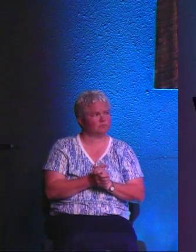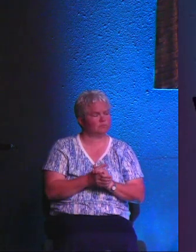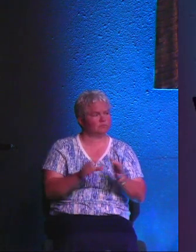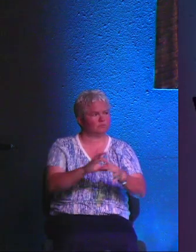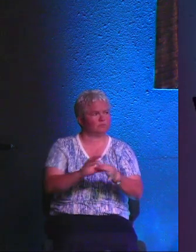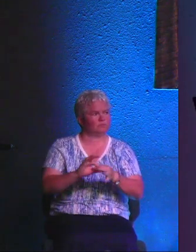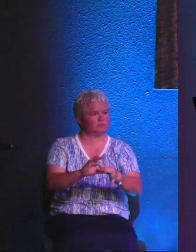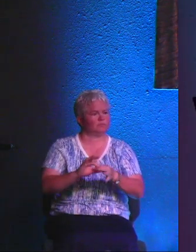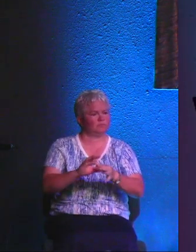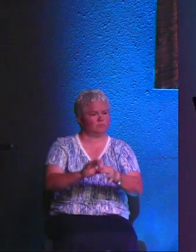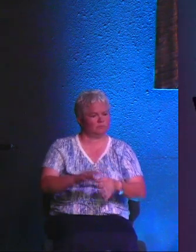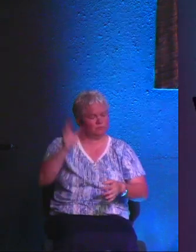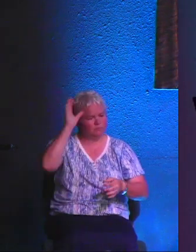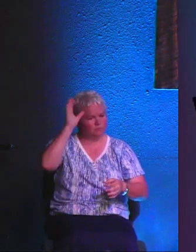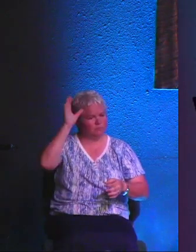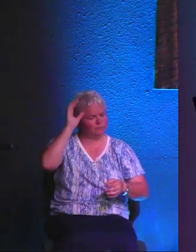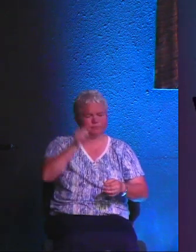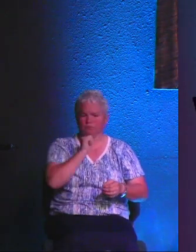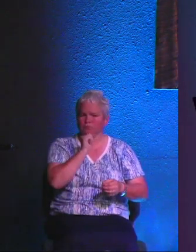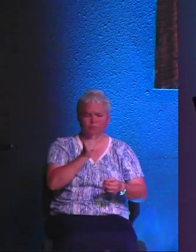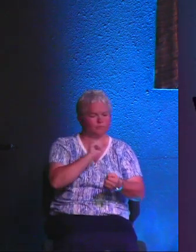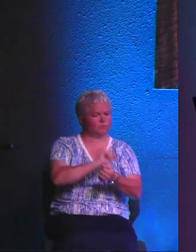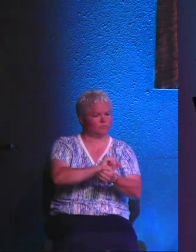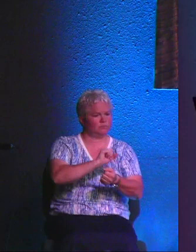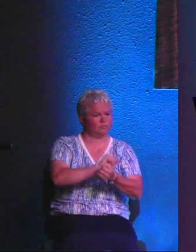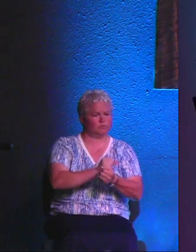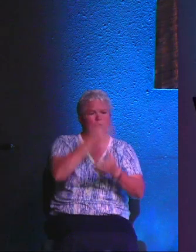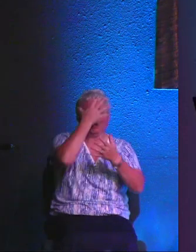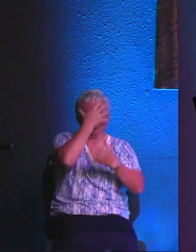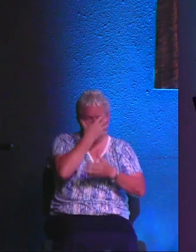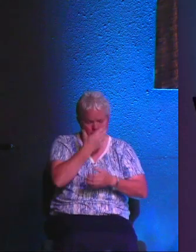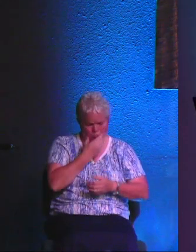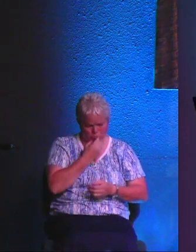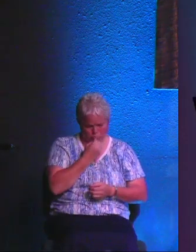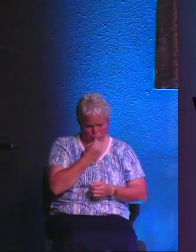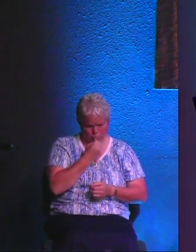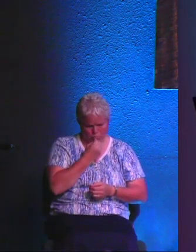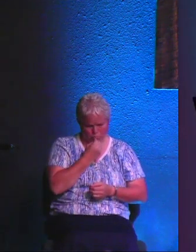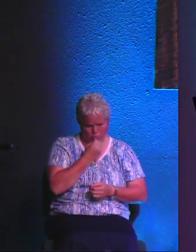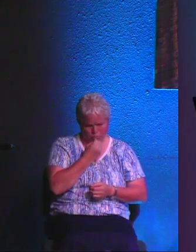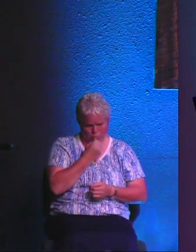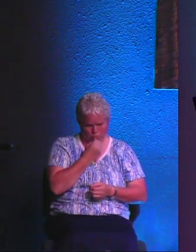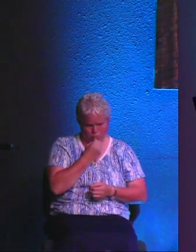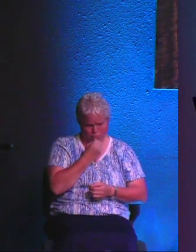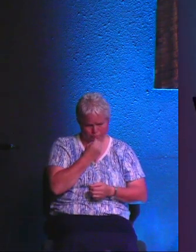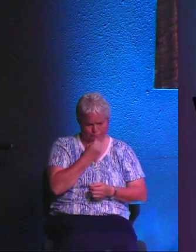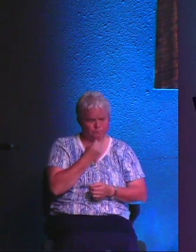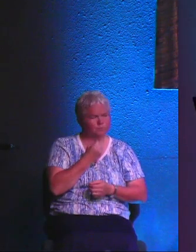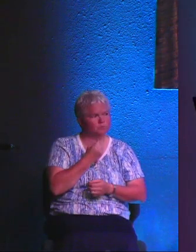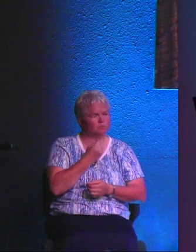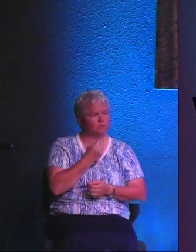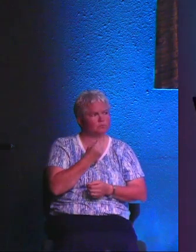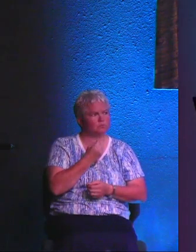My relationship with their father did not work out because of the depression associated with birth trauma,